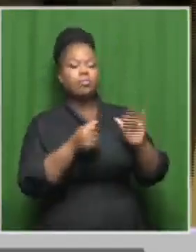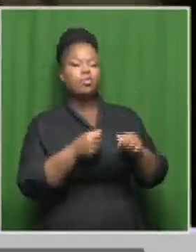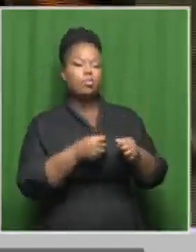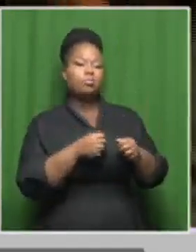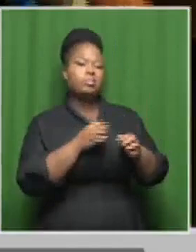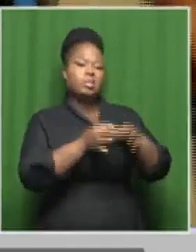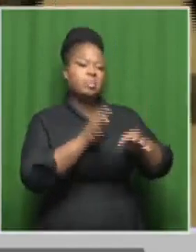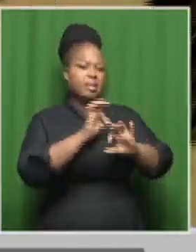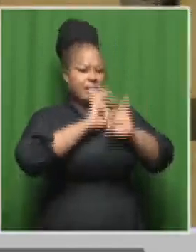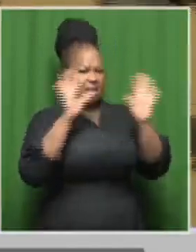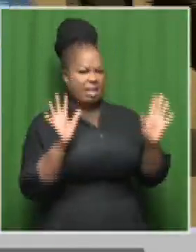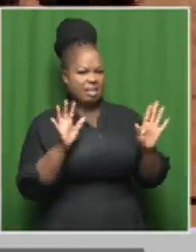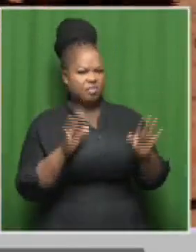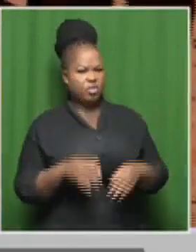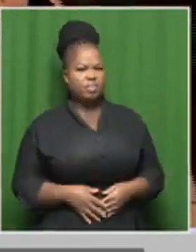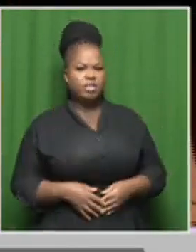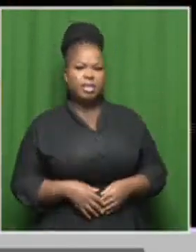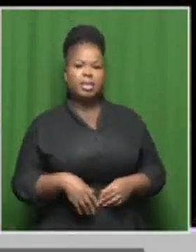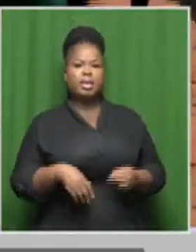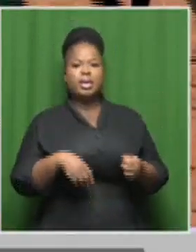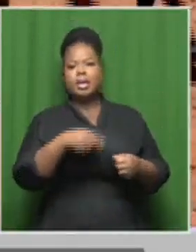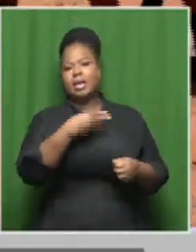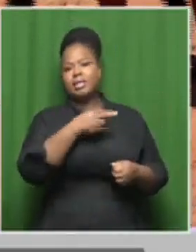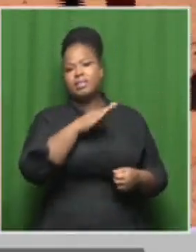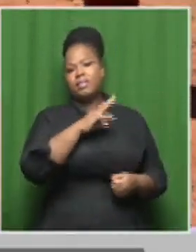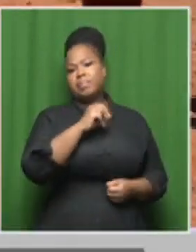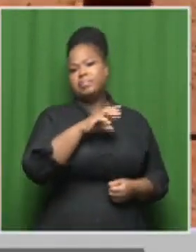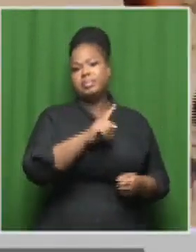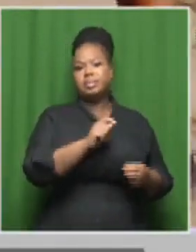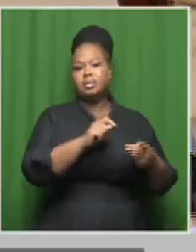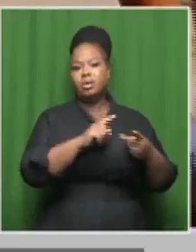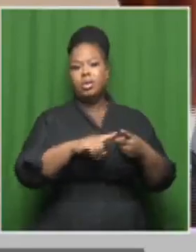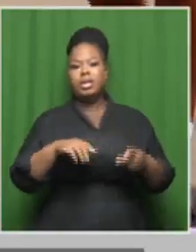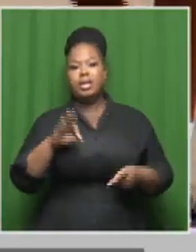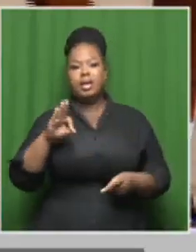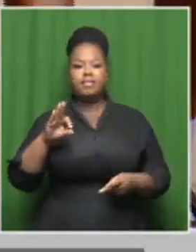What's the connection between hand, foot, and mouth disease and then foot and mouth disease?